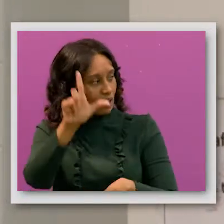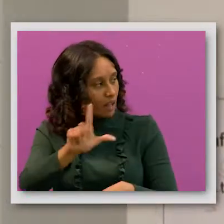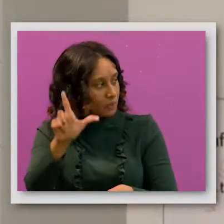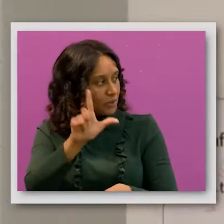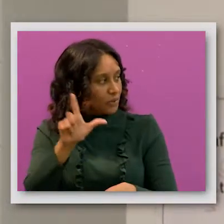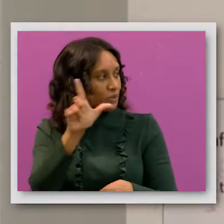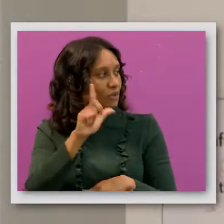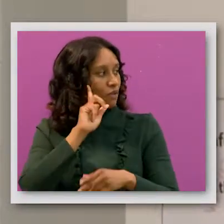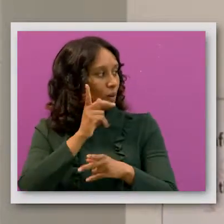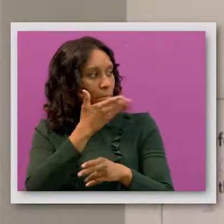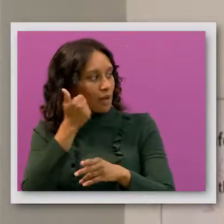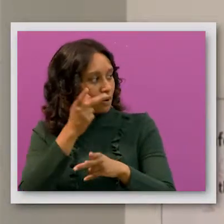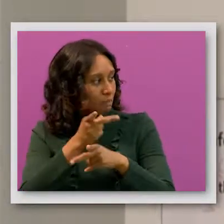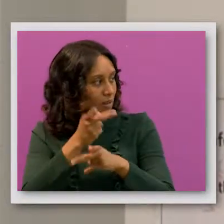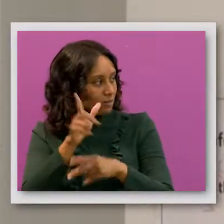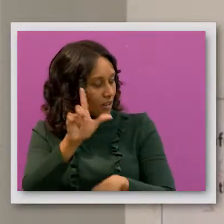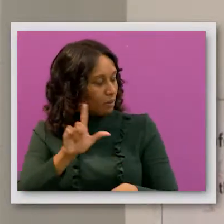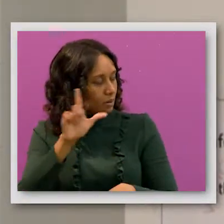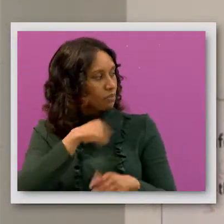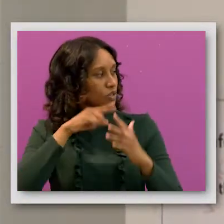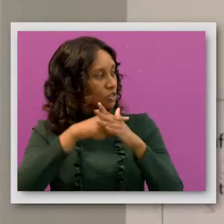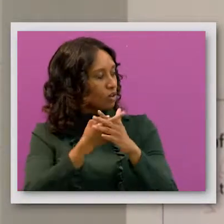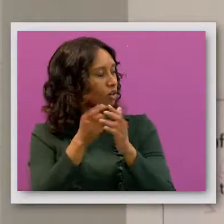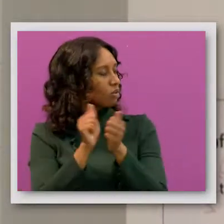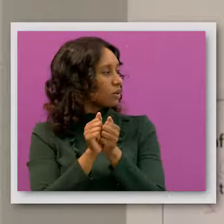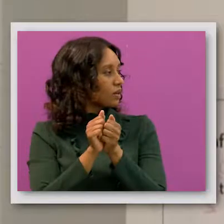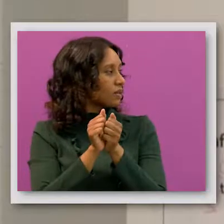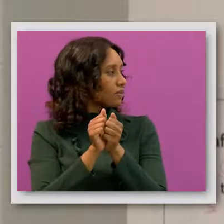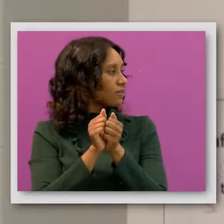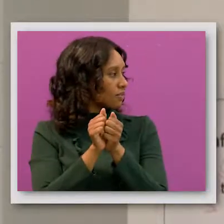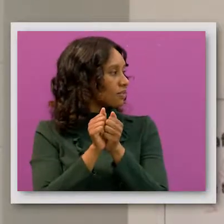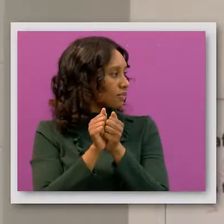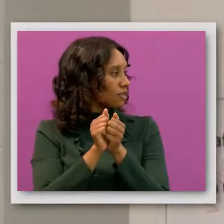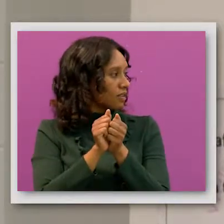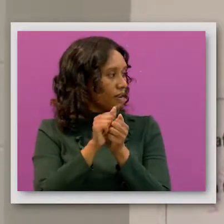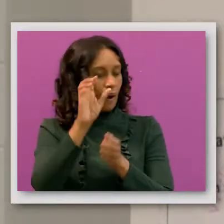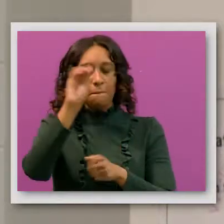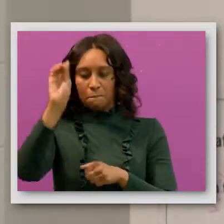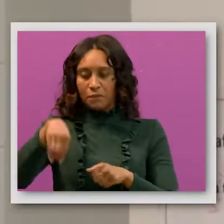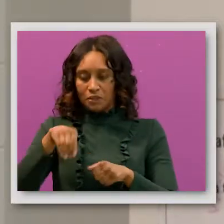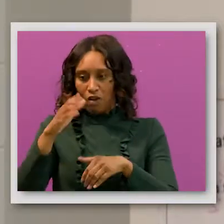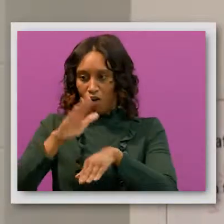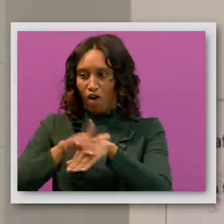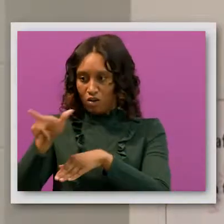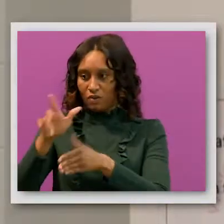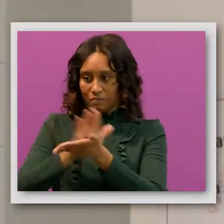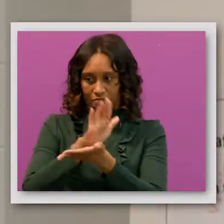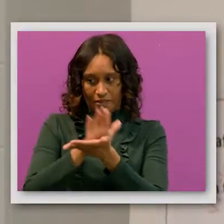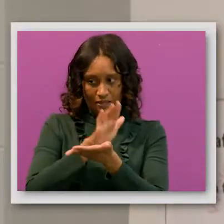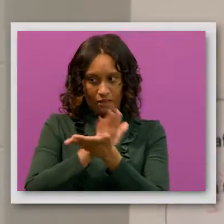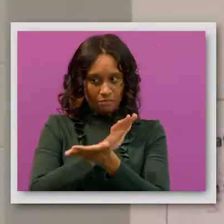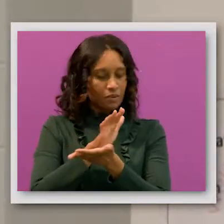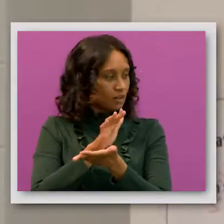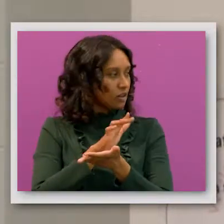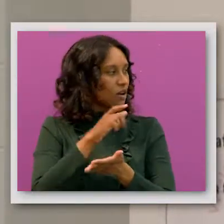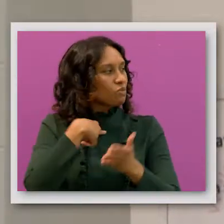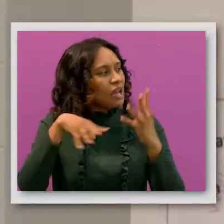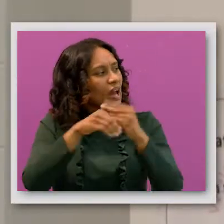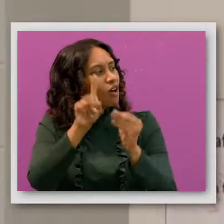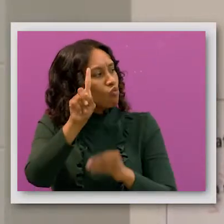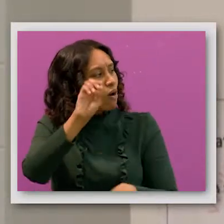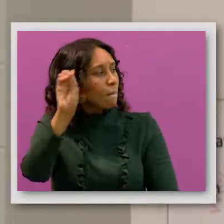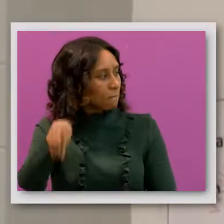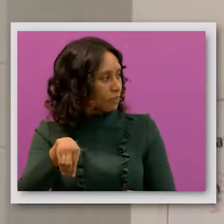better maintenance. We started with the percentages that are actually in the current budget. So that one went up